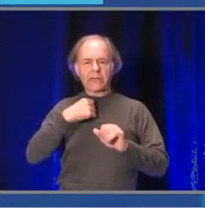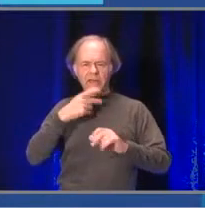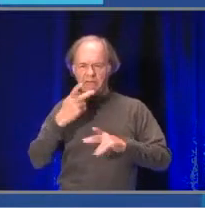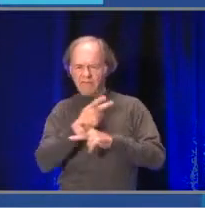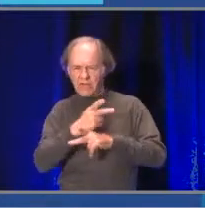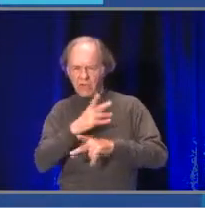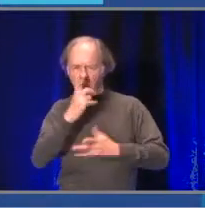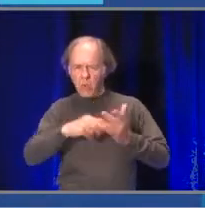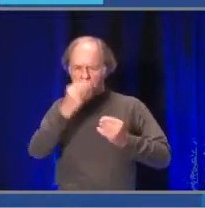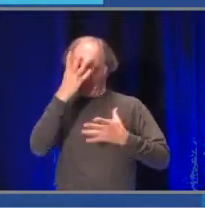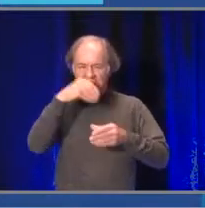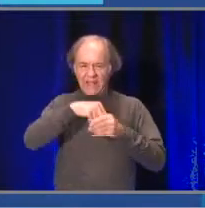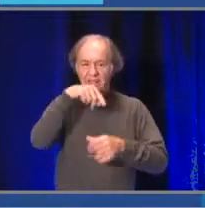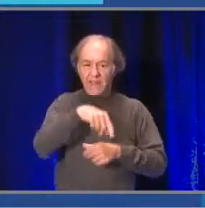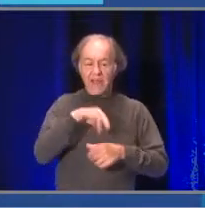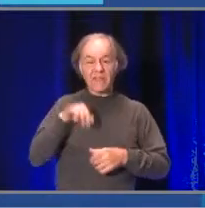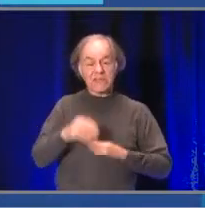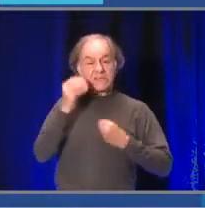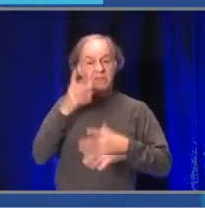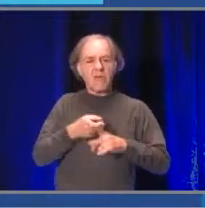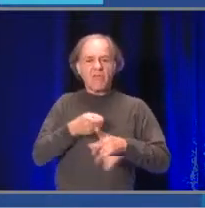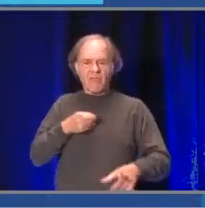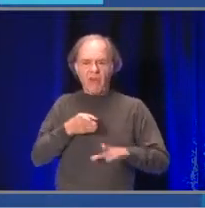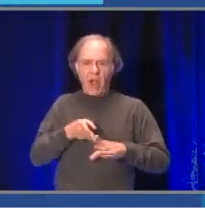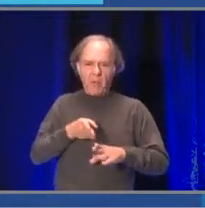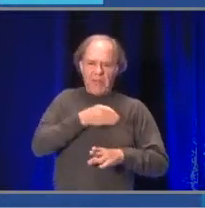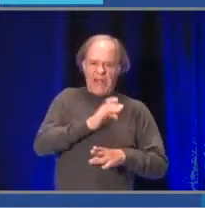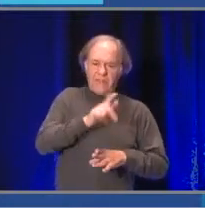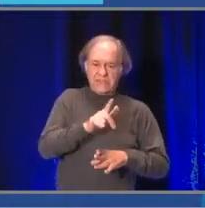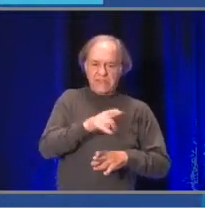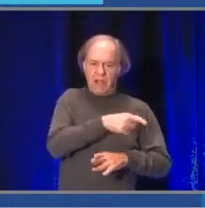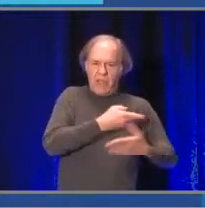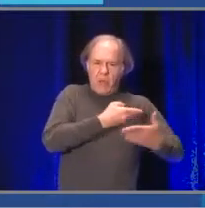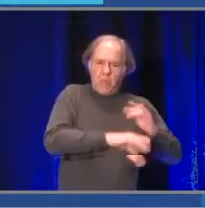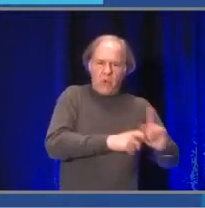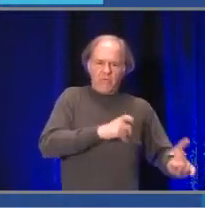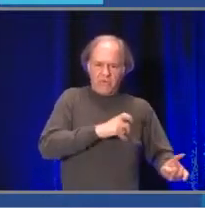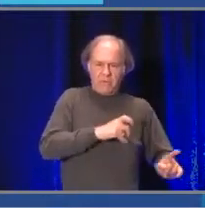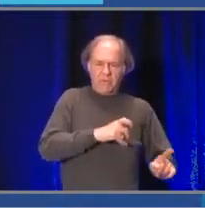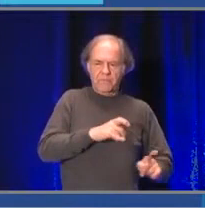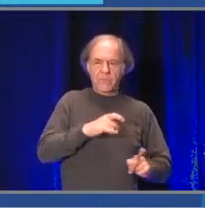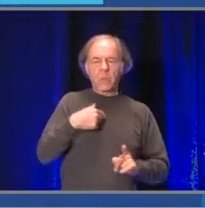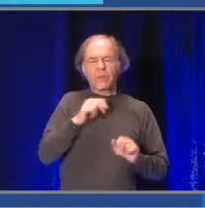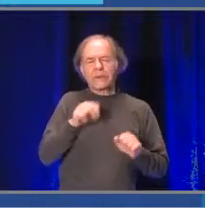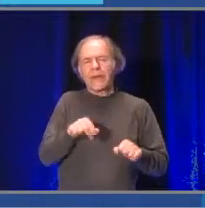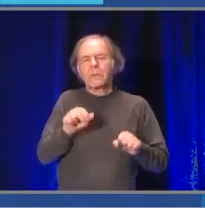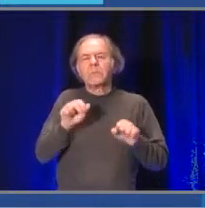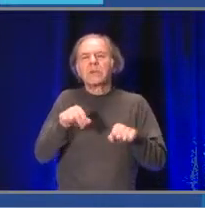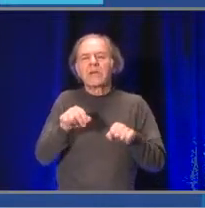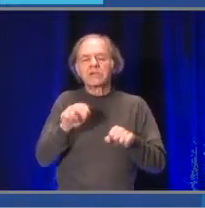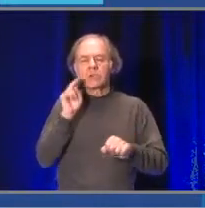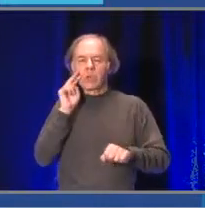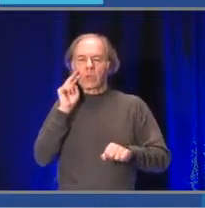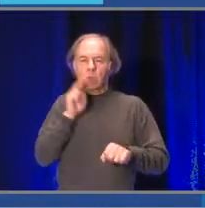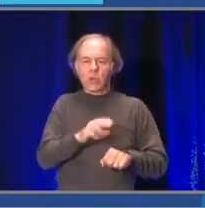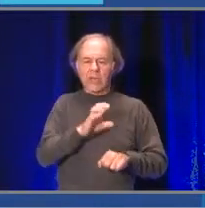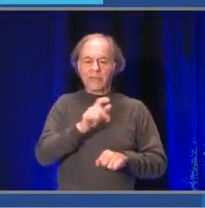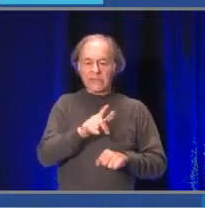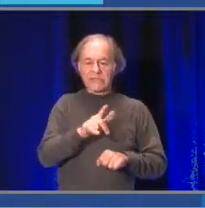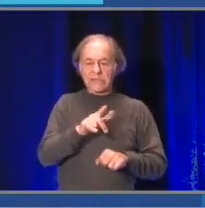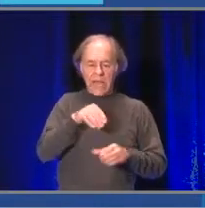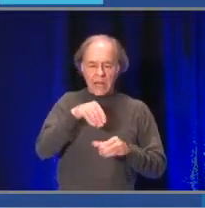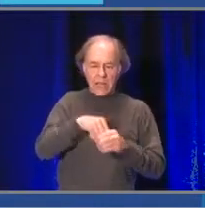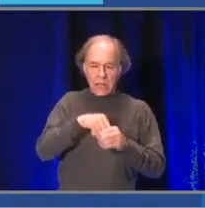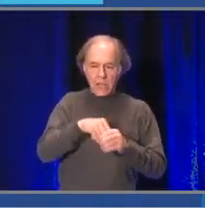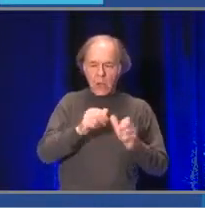that it contained because this information comes from the cell where they were secreted from. So we can potentially look at a cell's